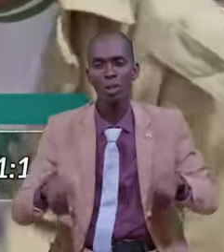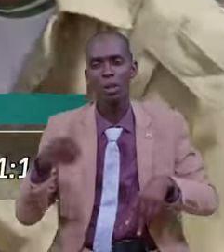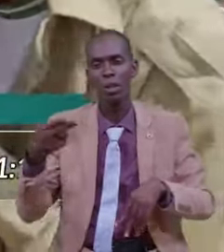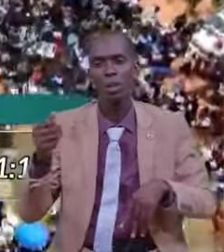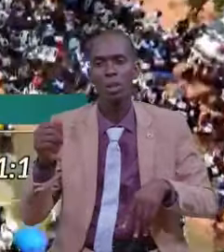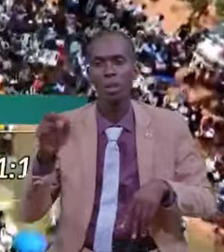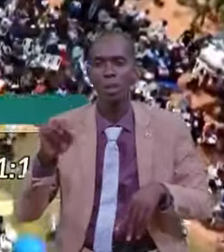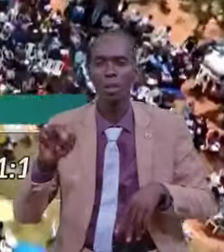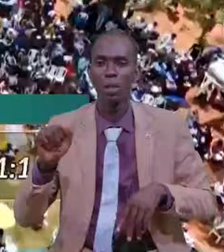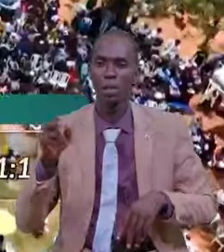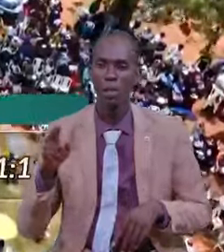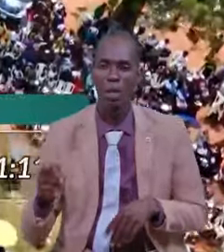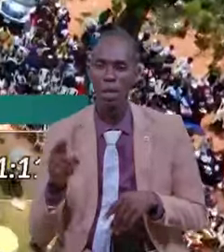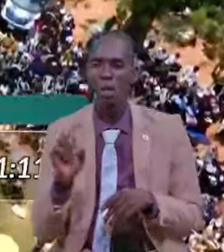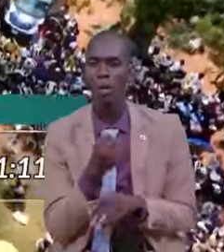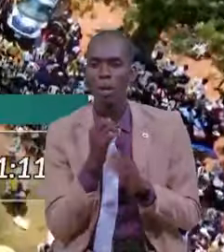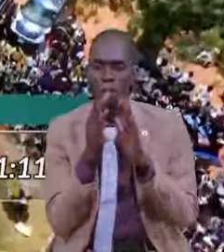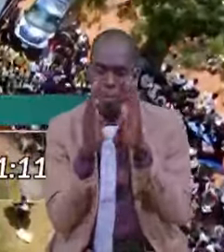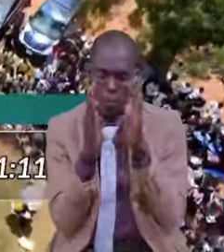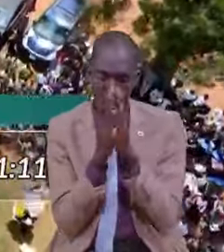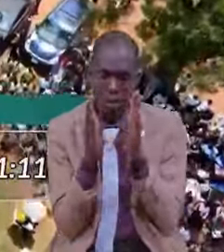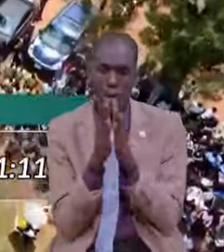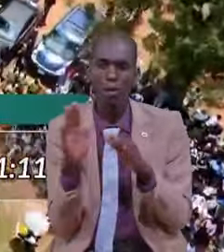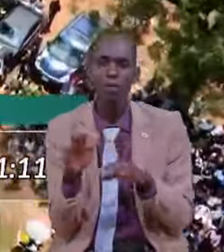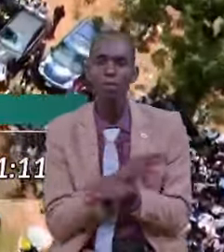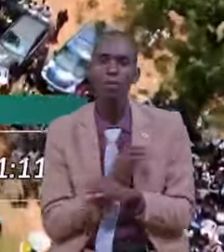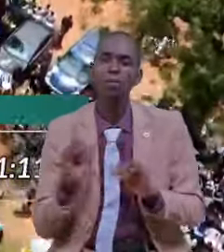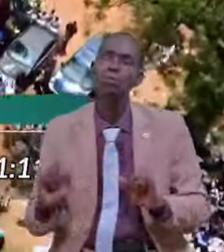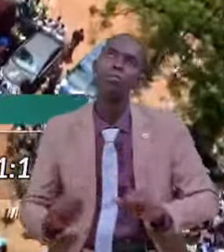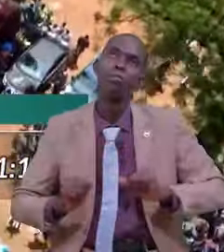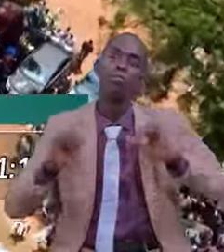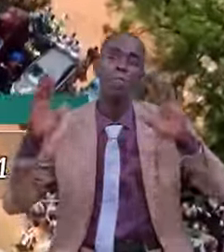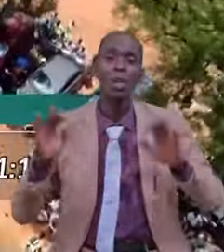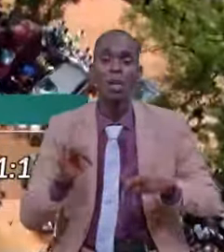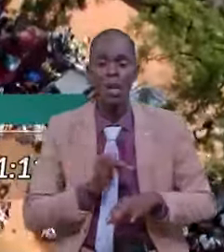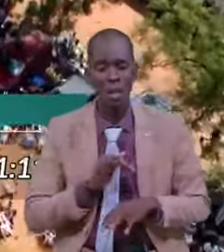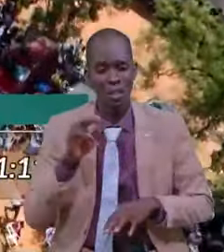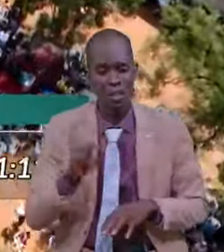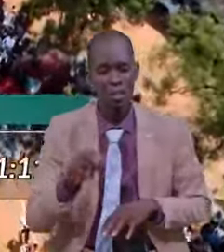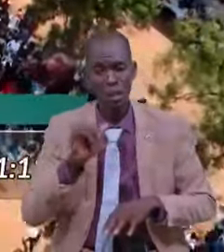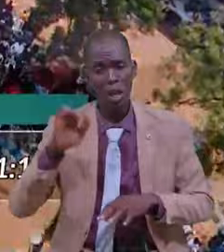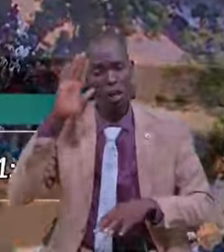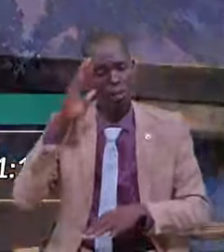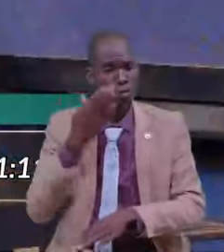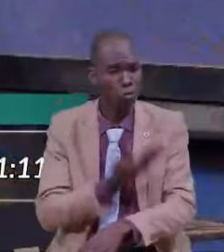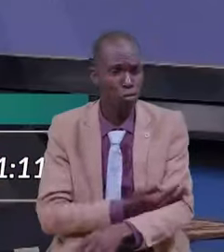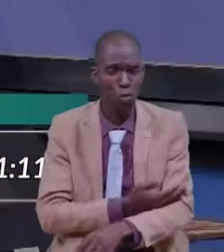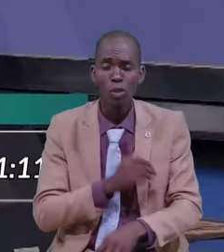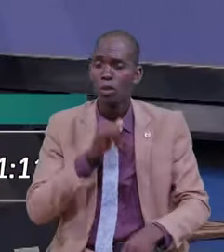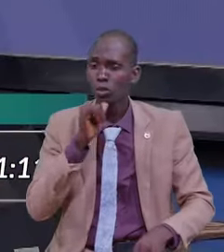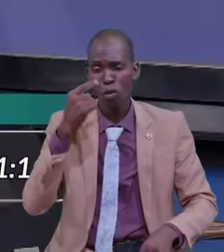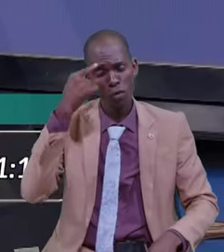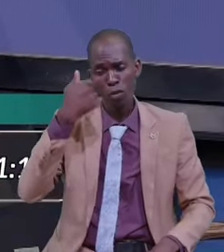son, not for myself, not for my family. I need a son for the nation. I